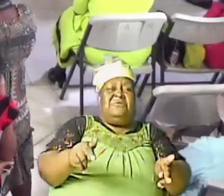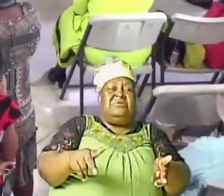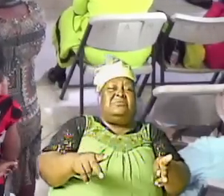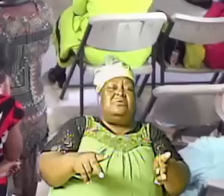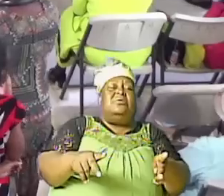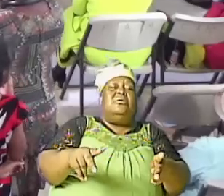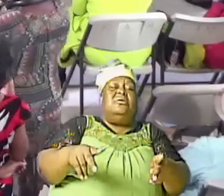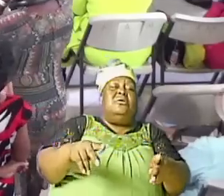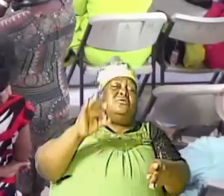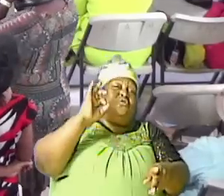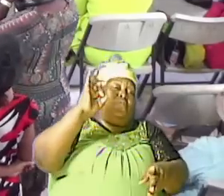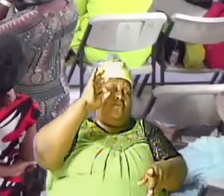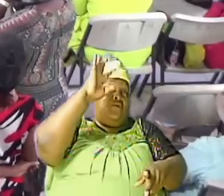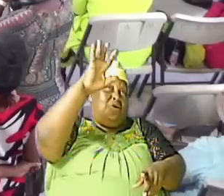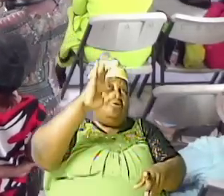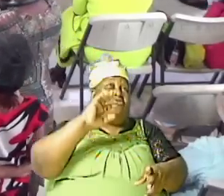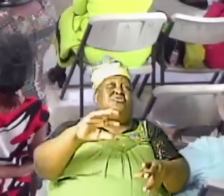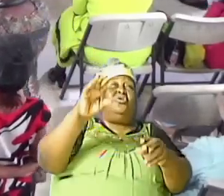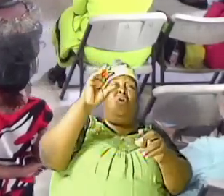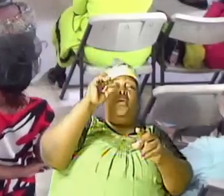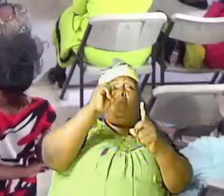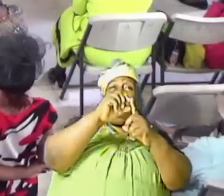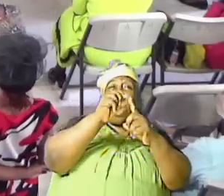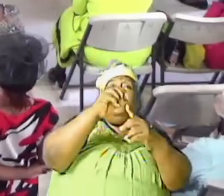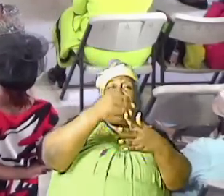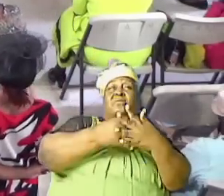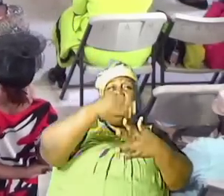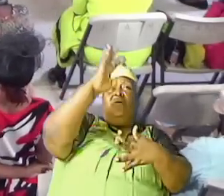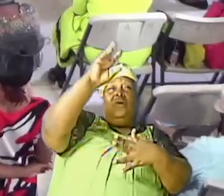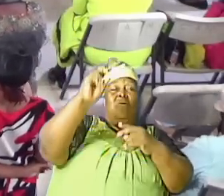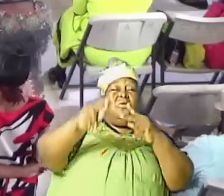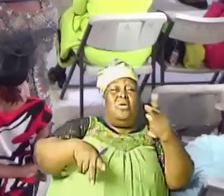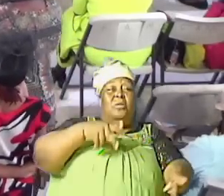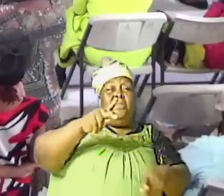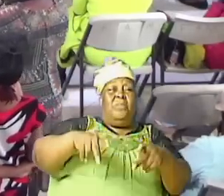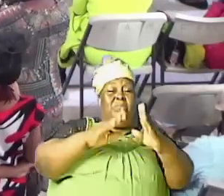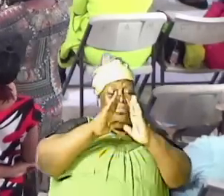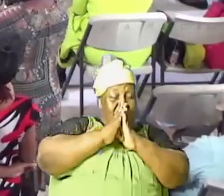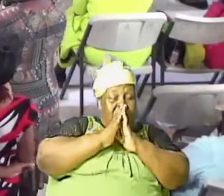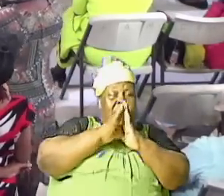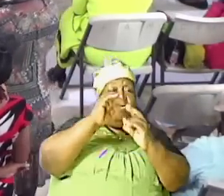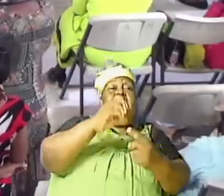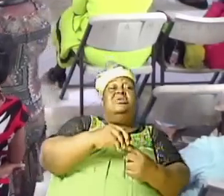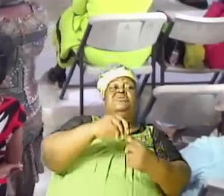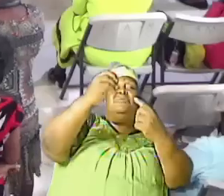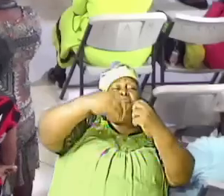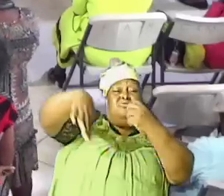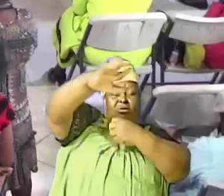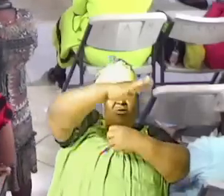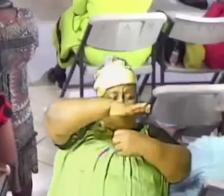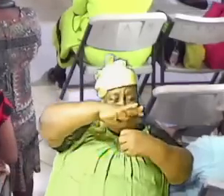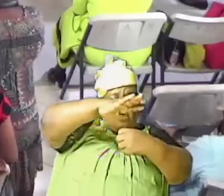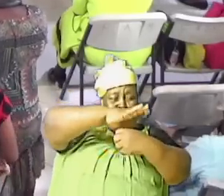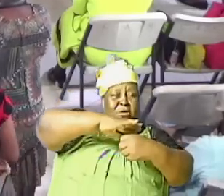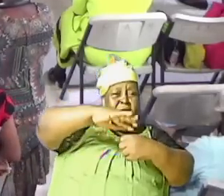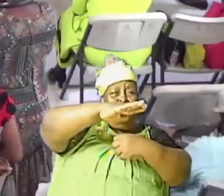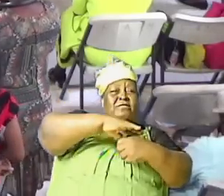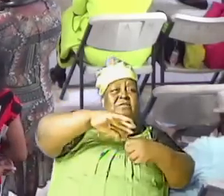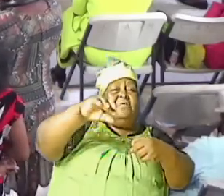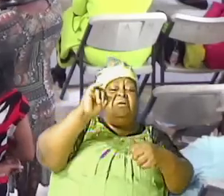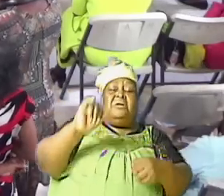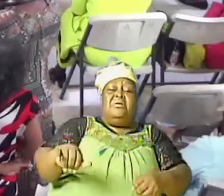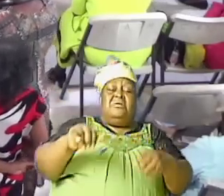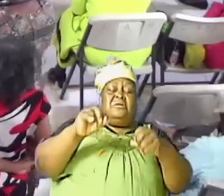your word before your people, great God, I pray a special blood covering over, Lord God, that